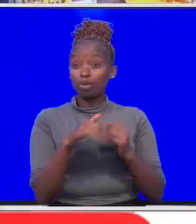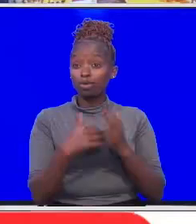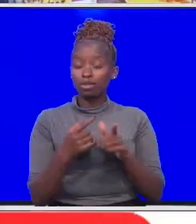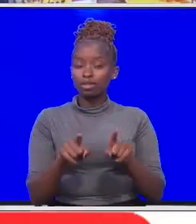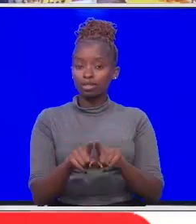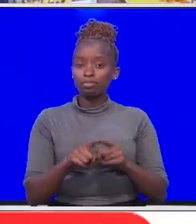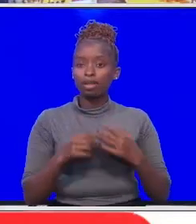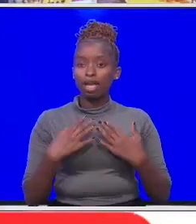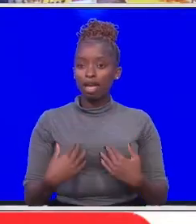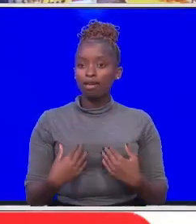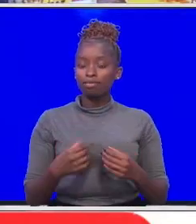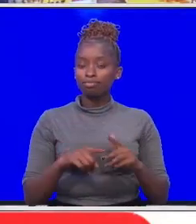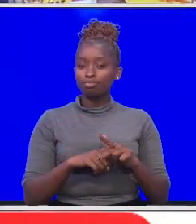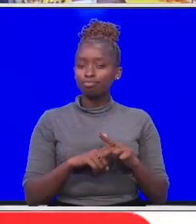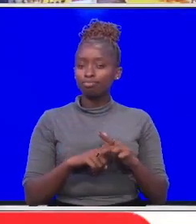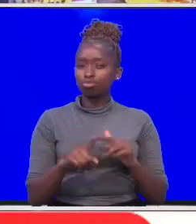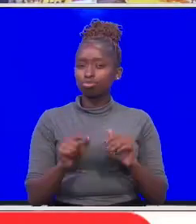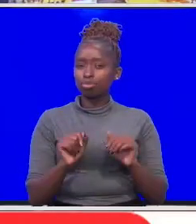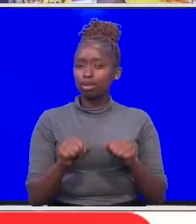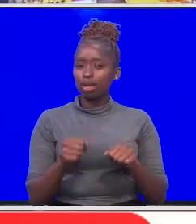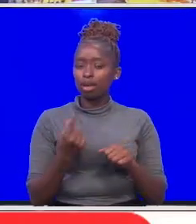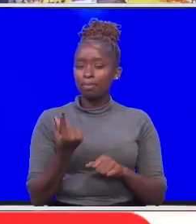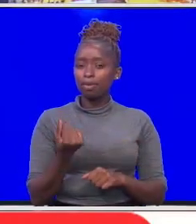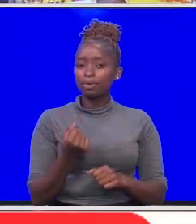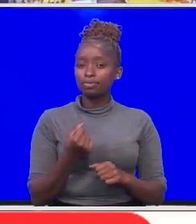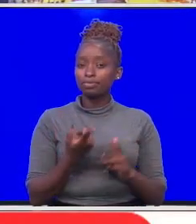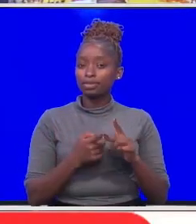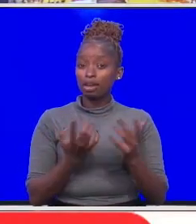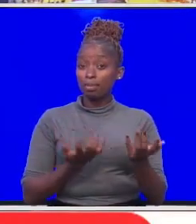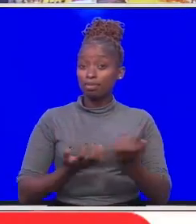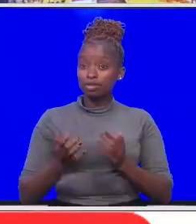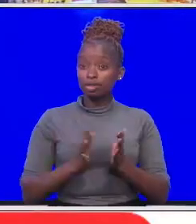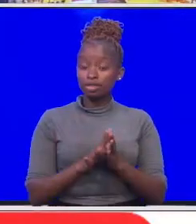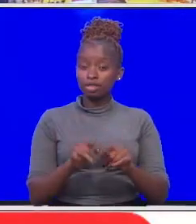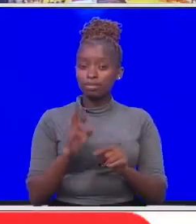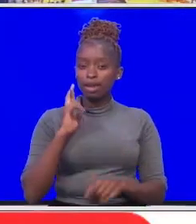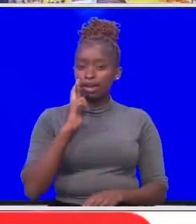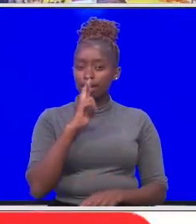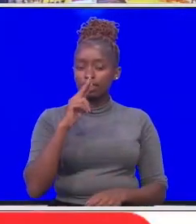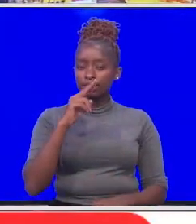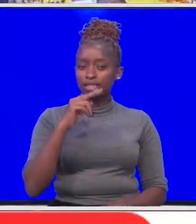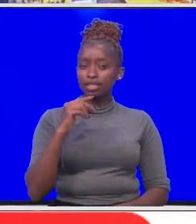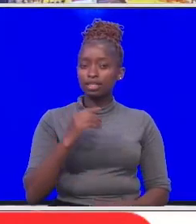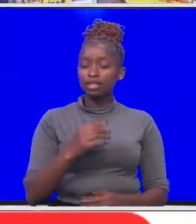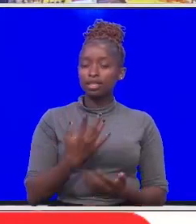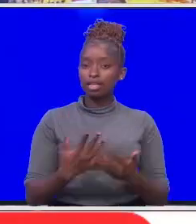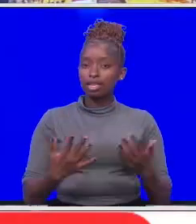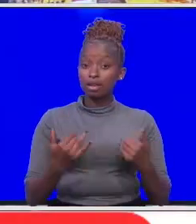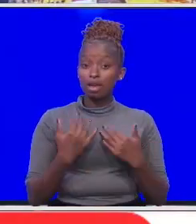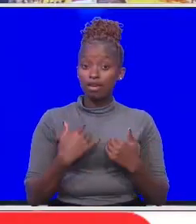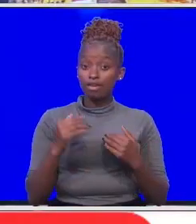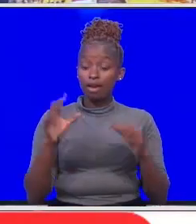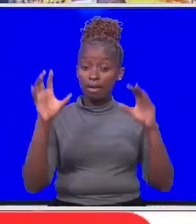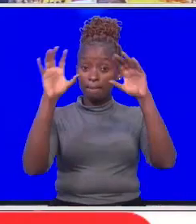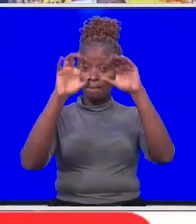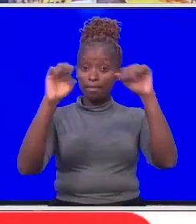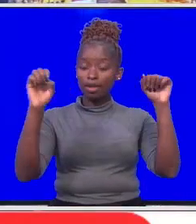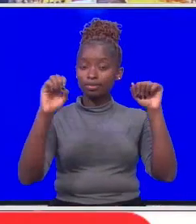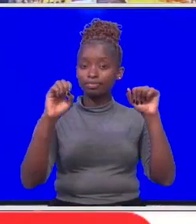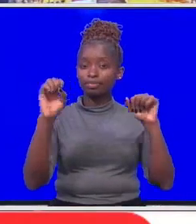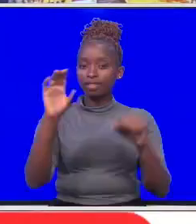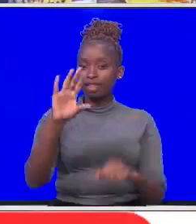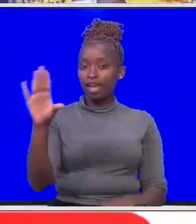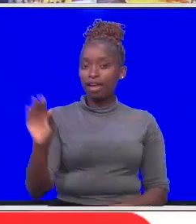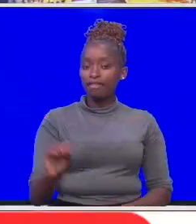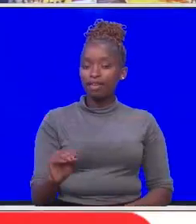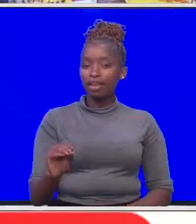capital. It also raises the risk profiles of these countries. Now, according to the president of Africa Development Bank, Dr.